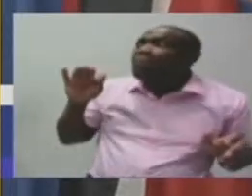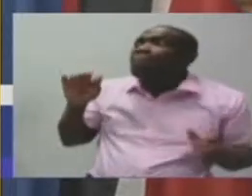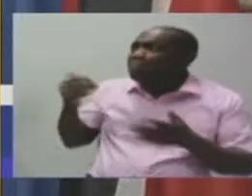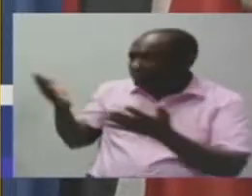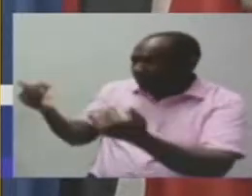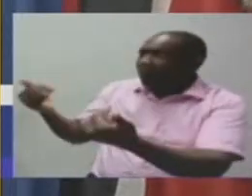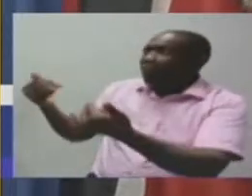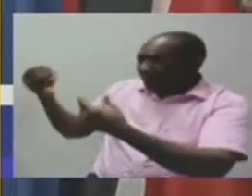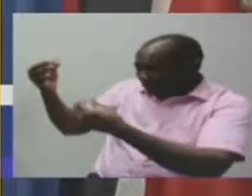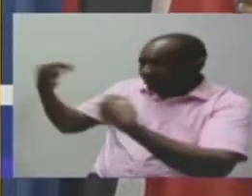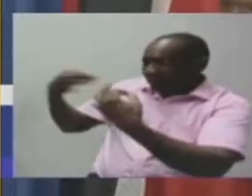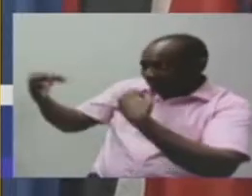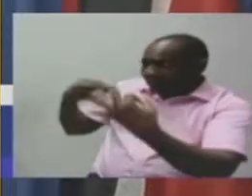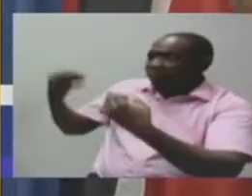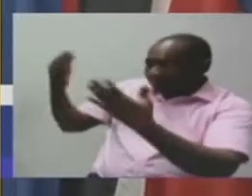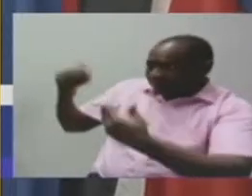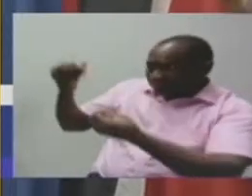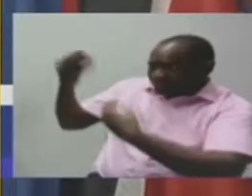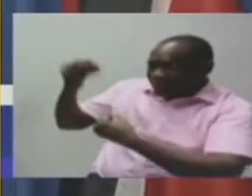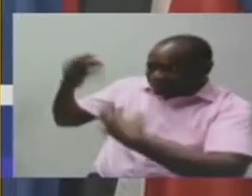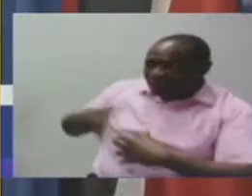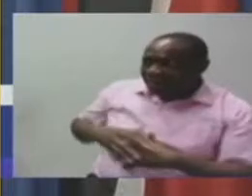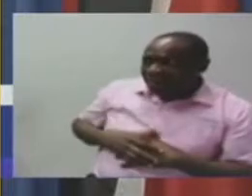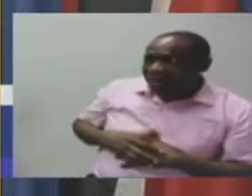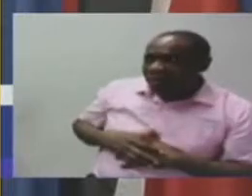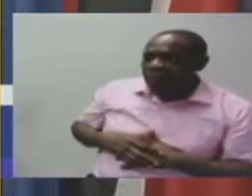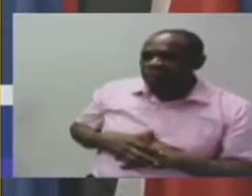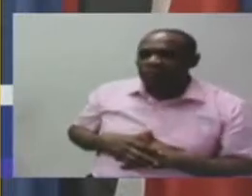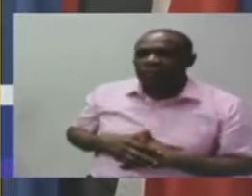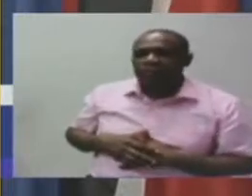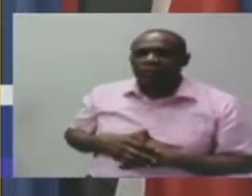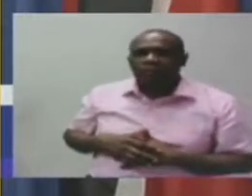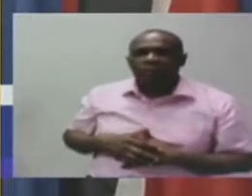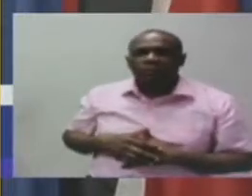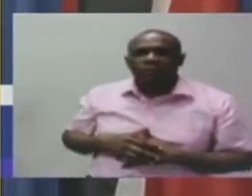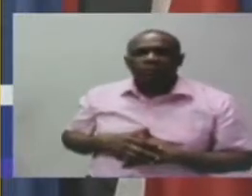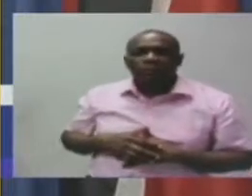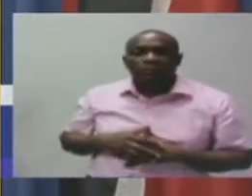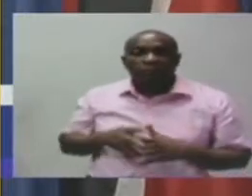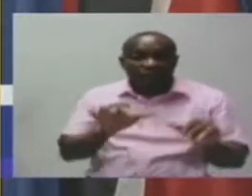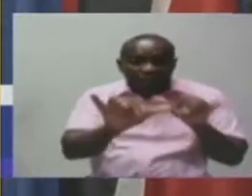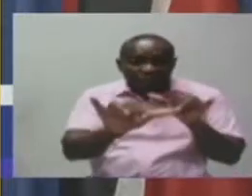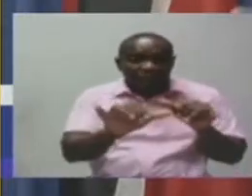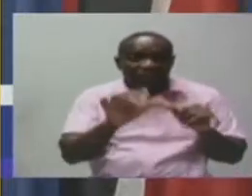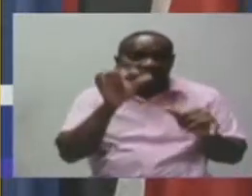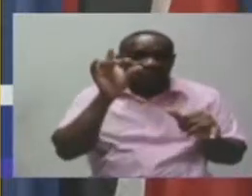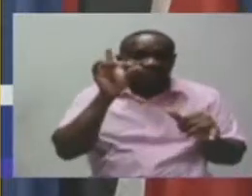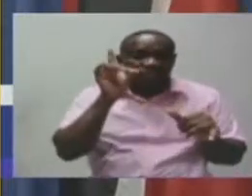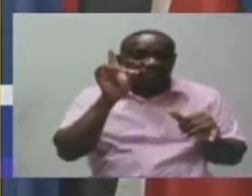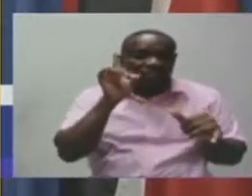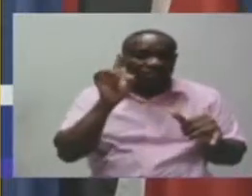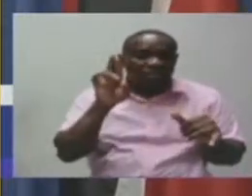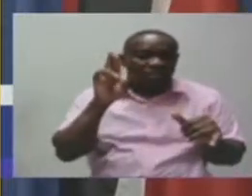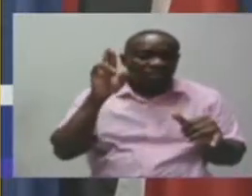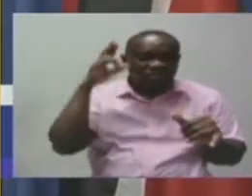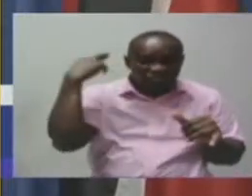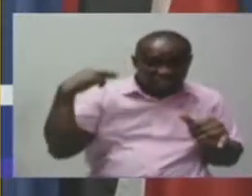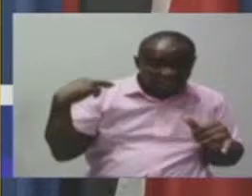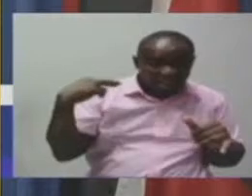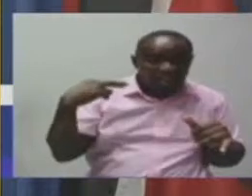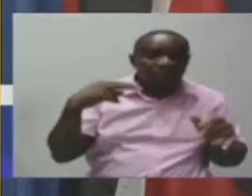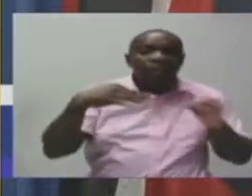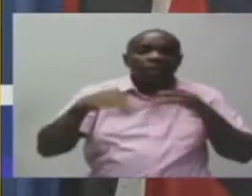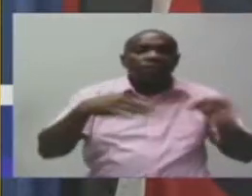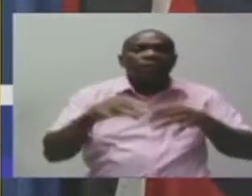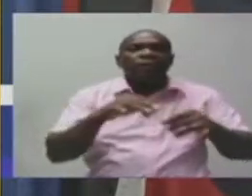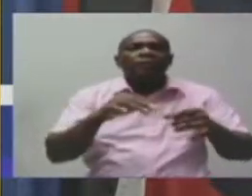telling you, the hospitals are filling up, the beds are being used up, the doctors are tired, the nurses are tired. We can't just